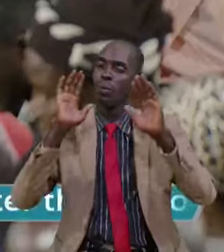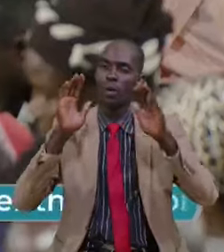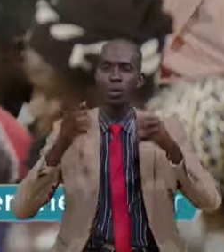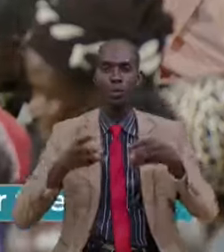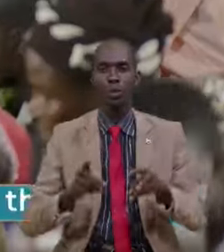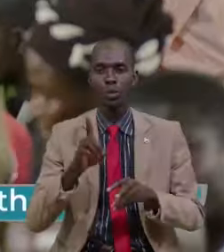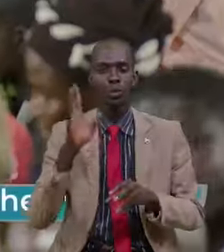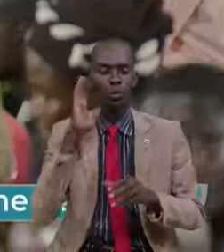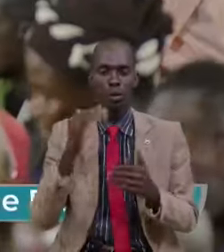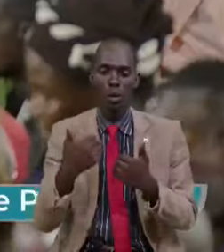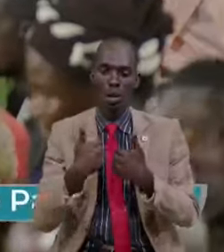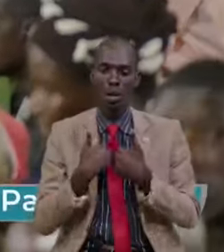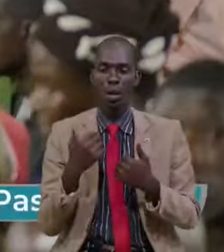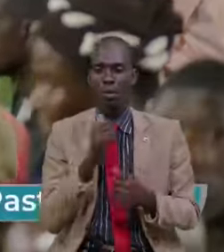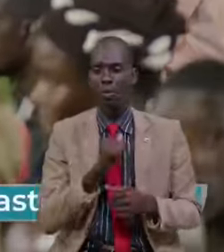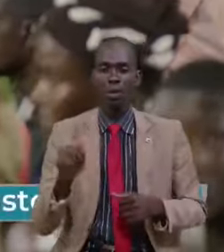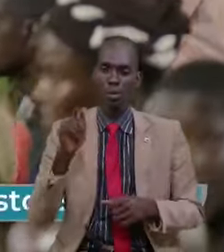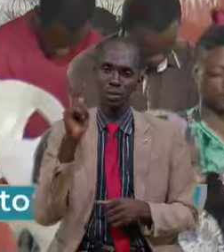testimony. Pray.